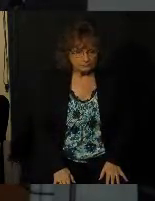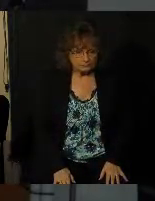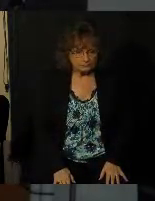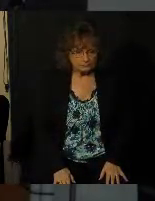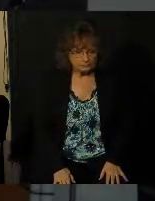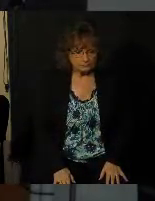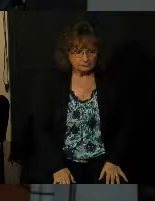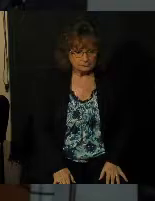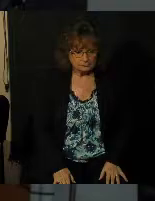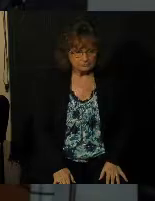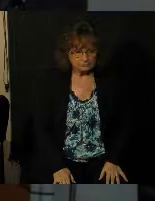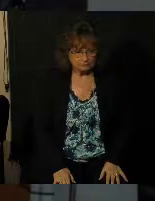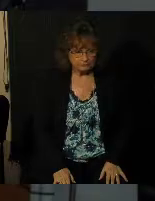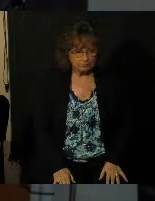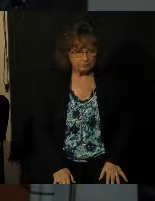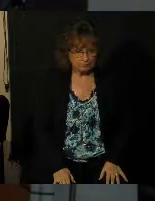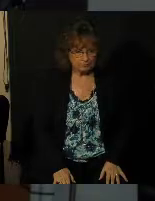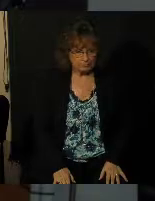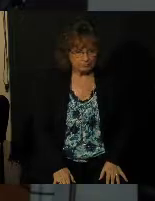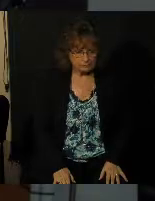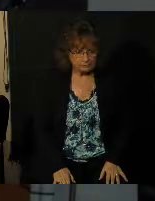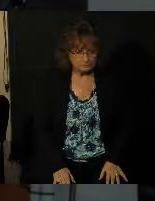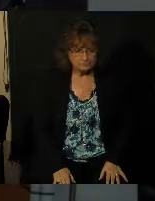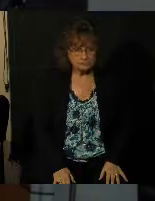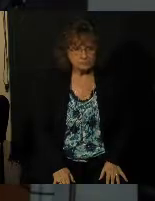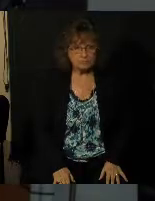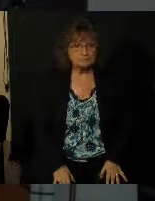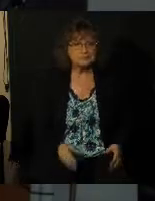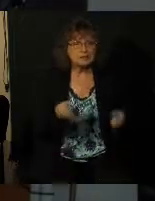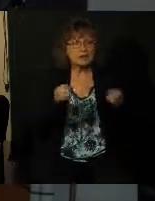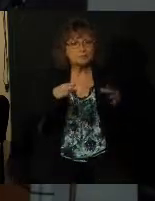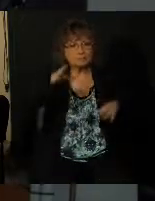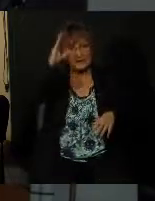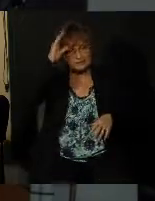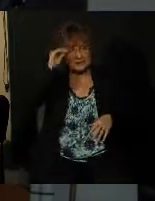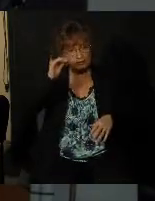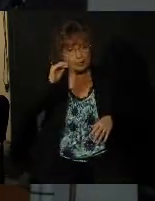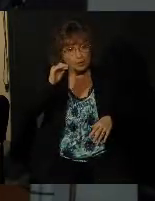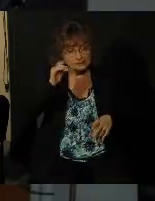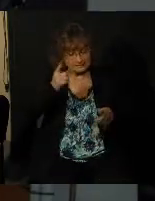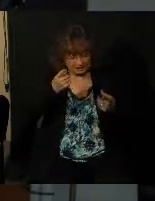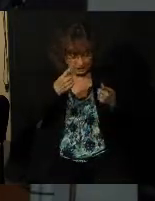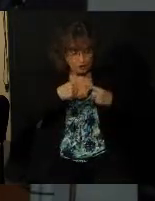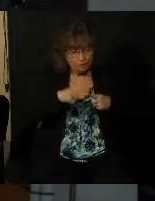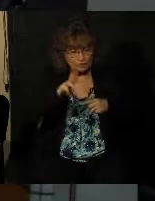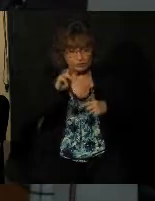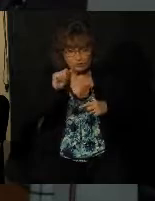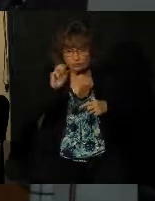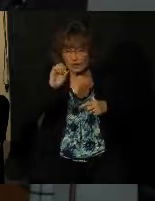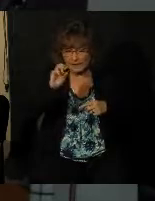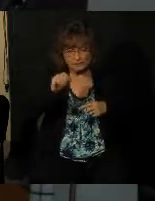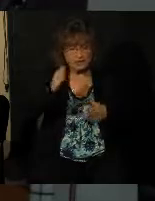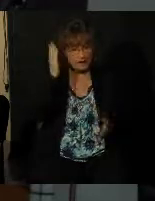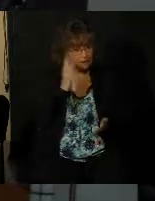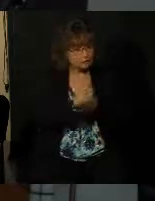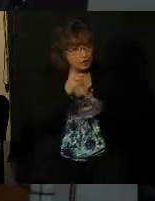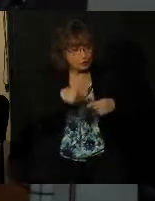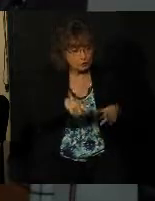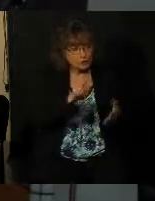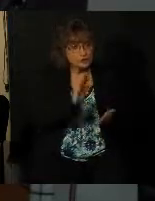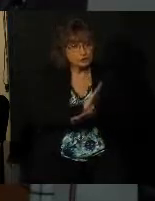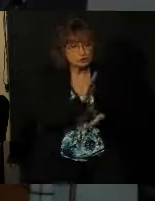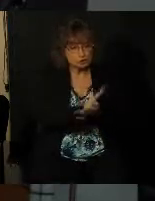he wasn't going to school. He wasn't going to go to school. Most of them have gotten to that point. I've yet to have a young